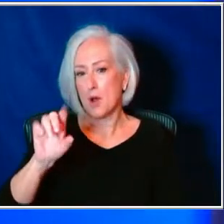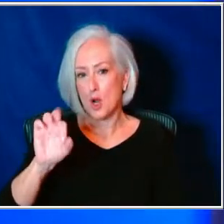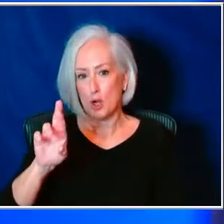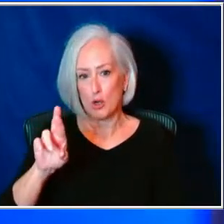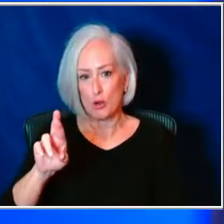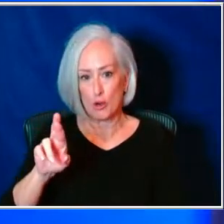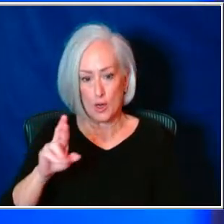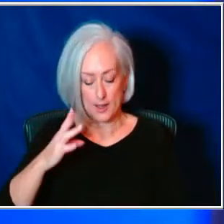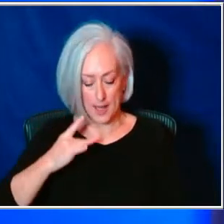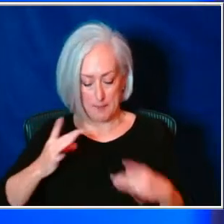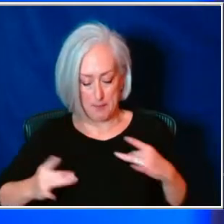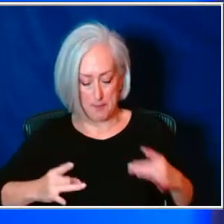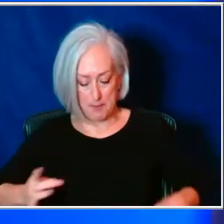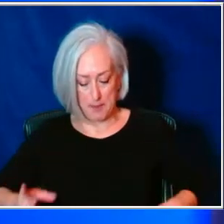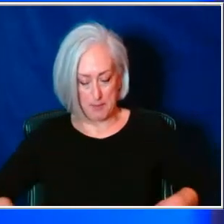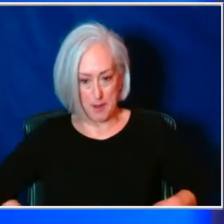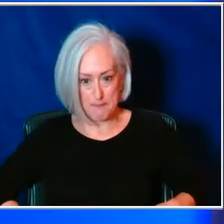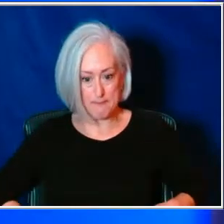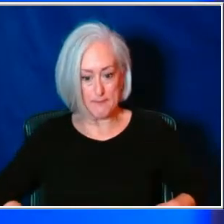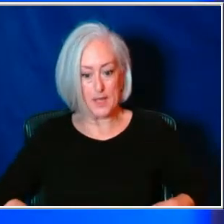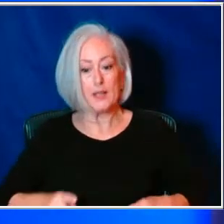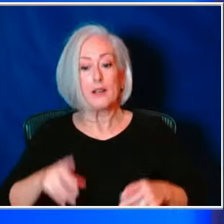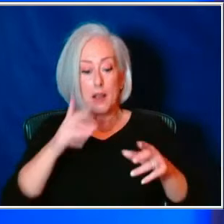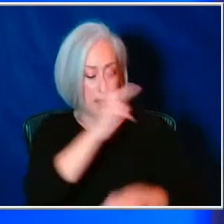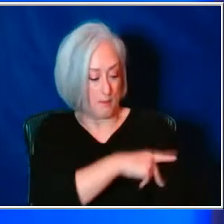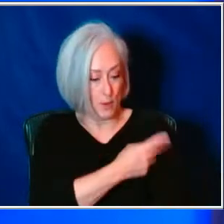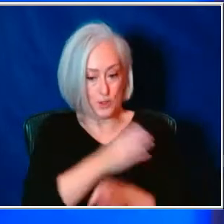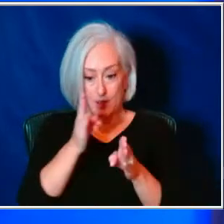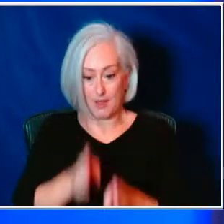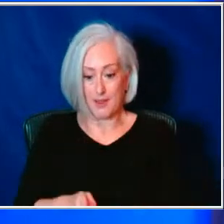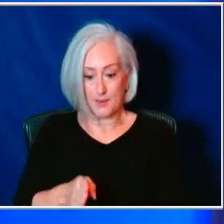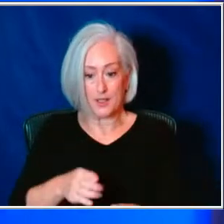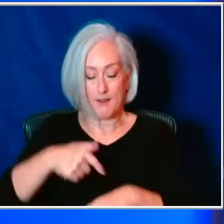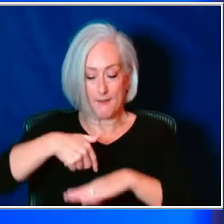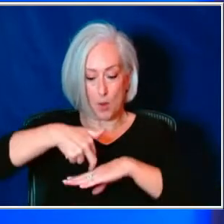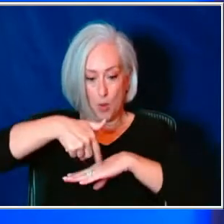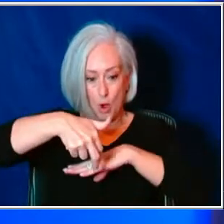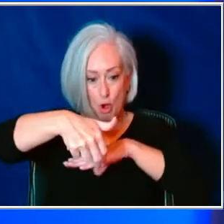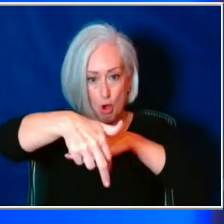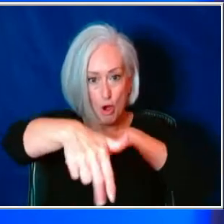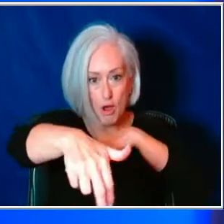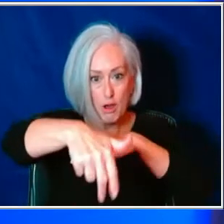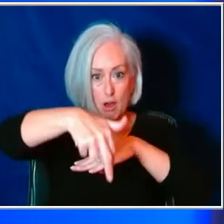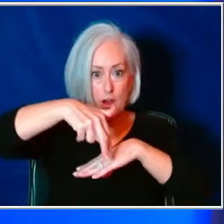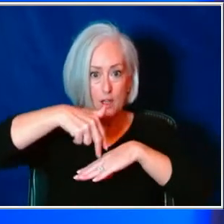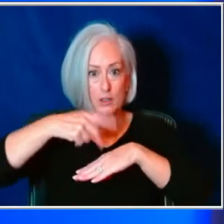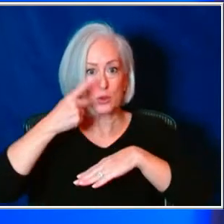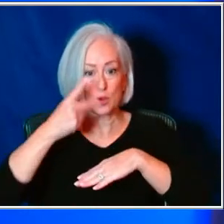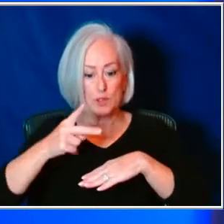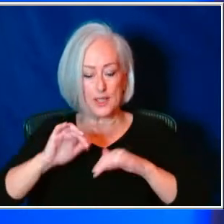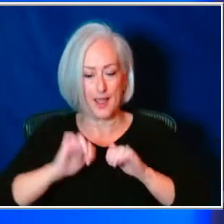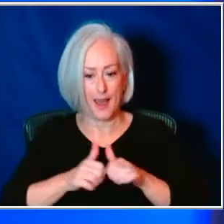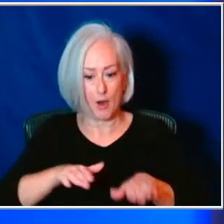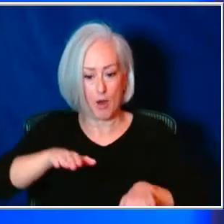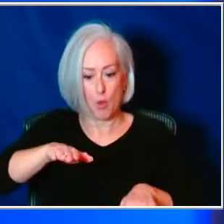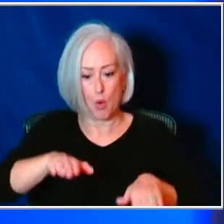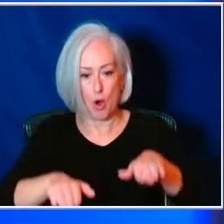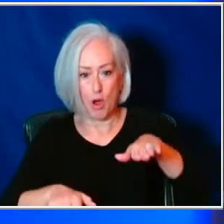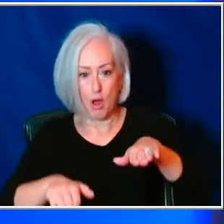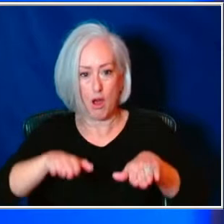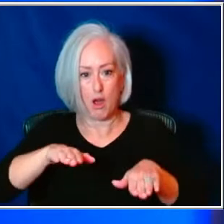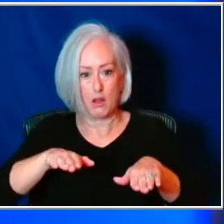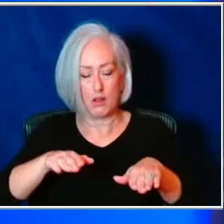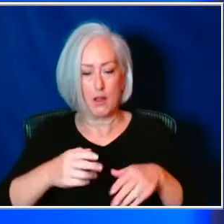and stand to see if the way that their gait is or the way that their posture is may